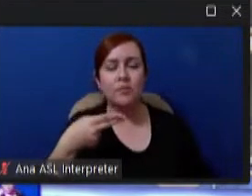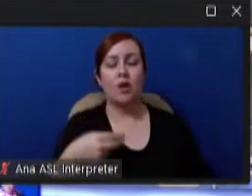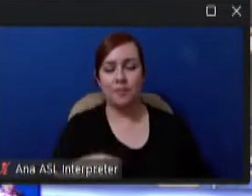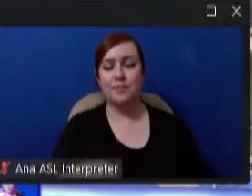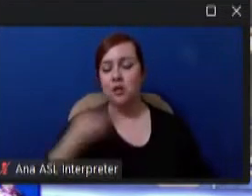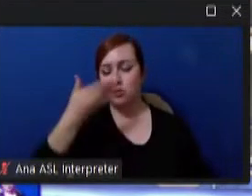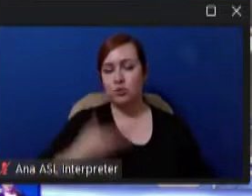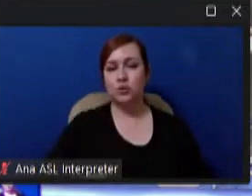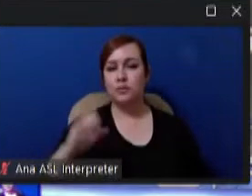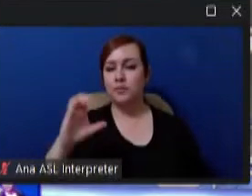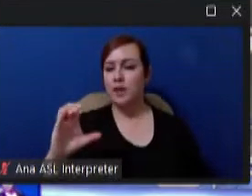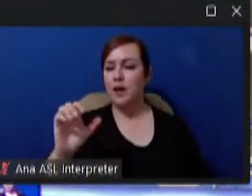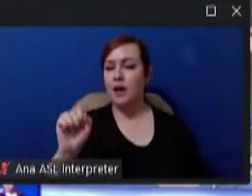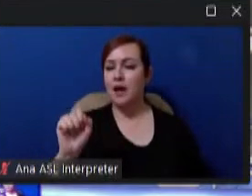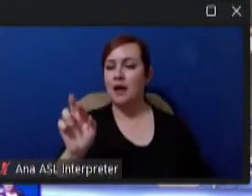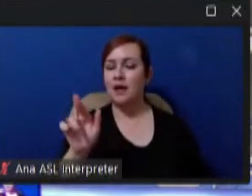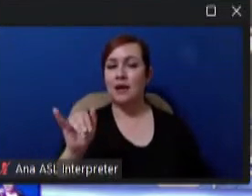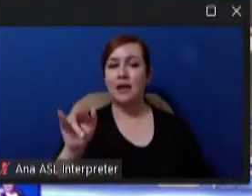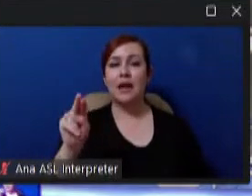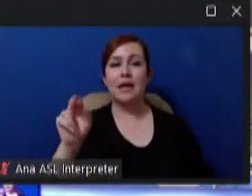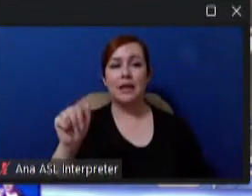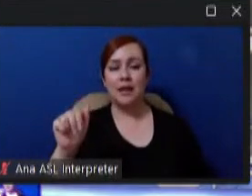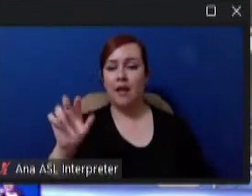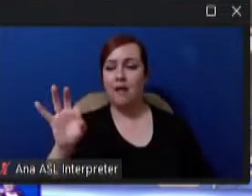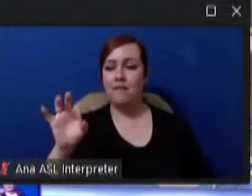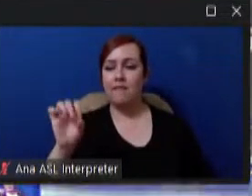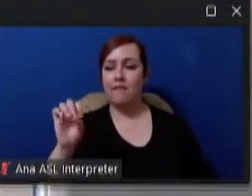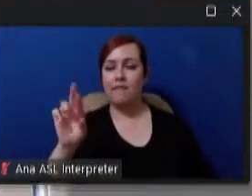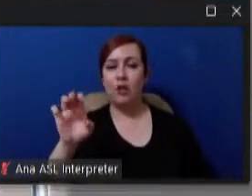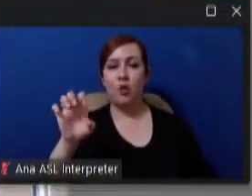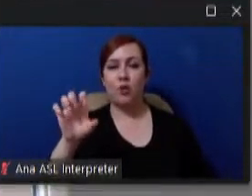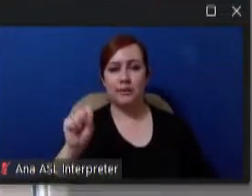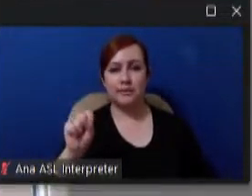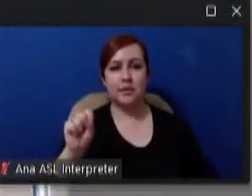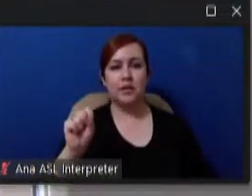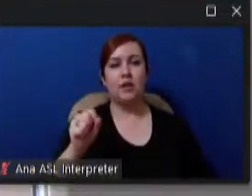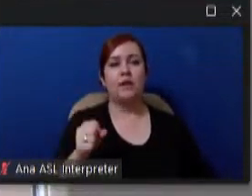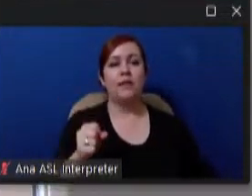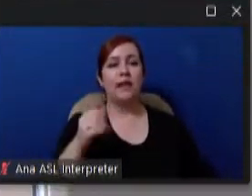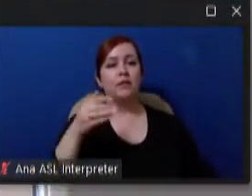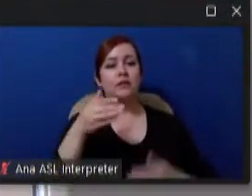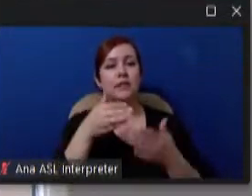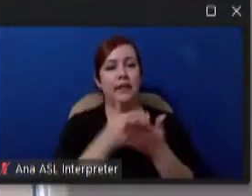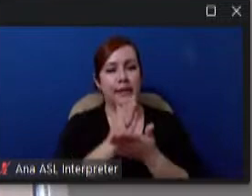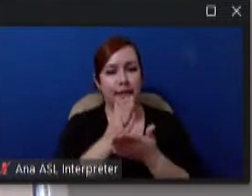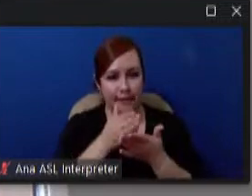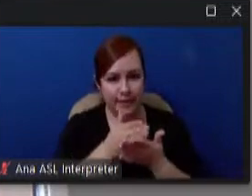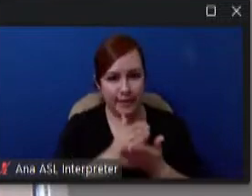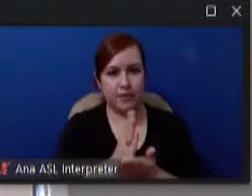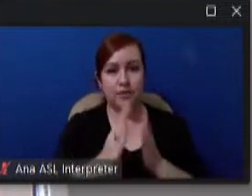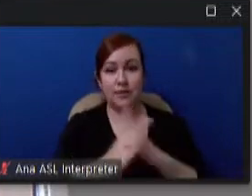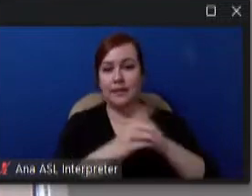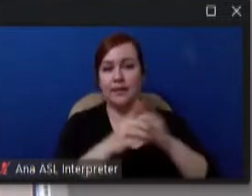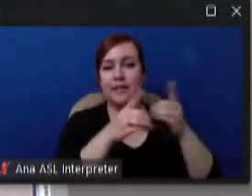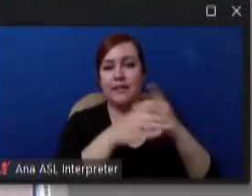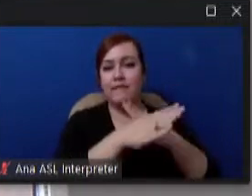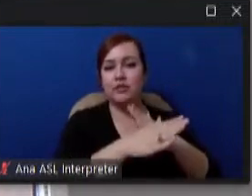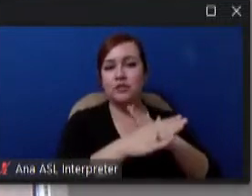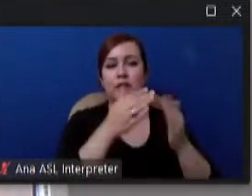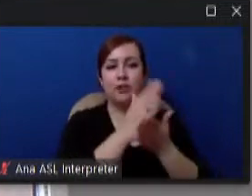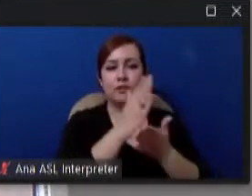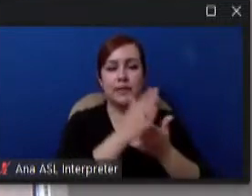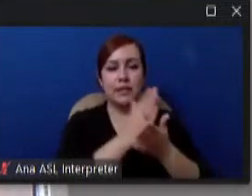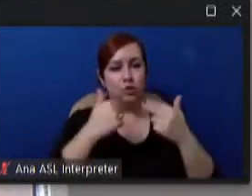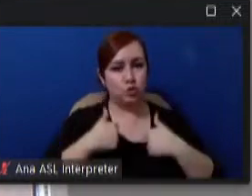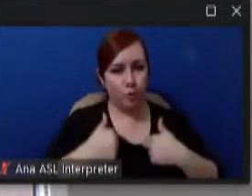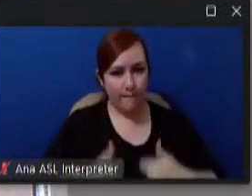I am Carolina Flores, a human rights defender and part of the technical team of the Centro